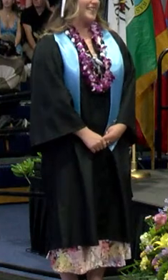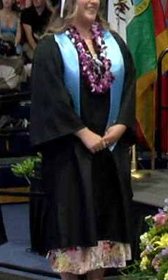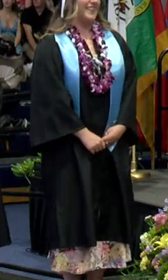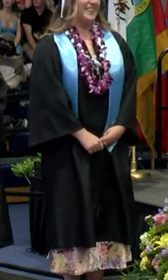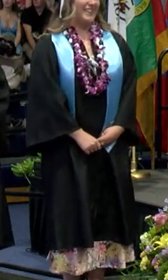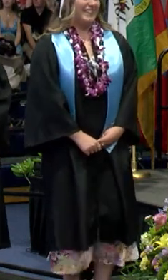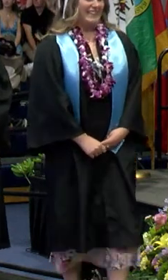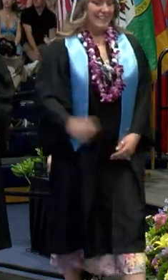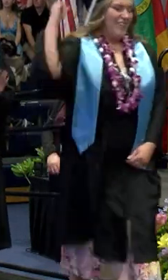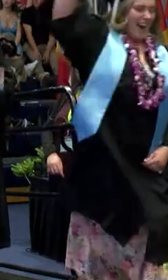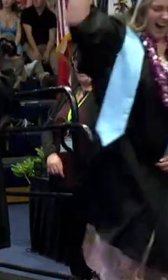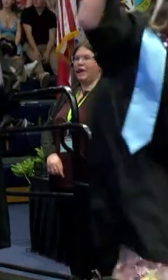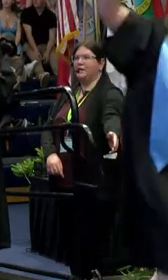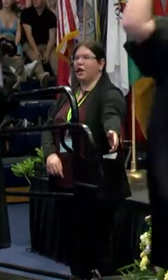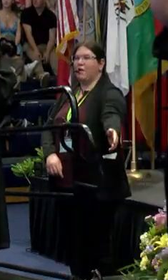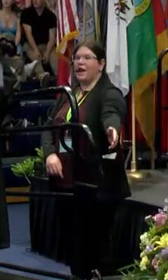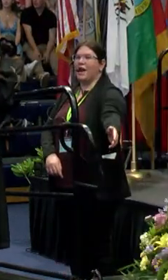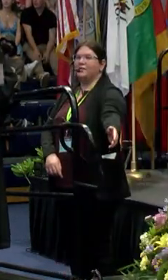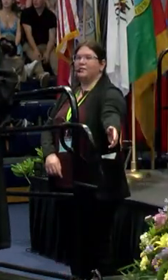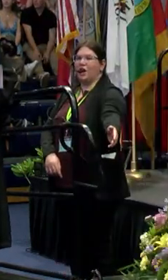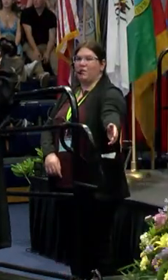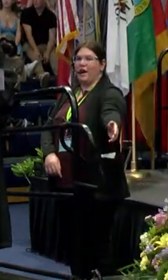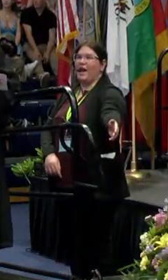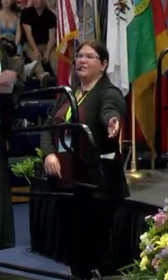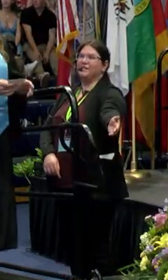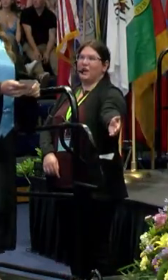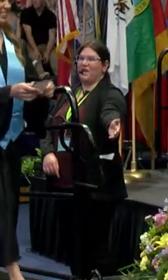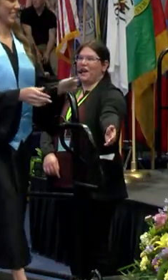McKinley Ann Olson.